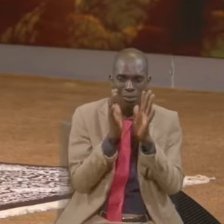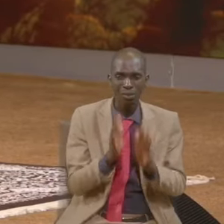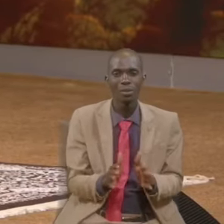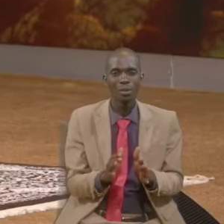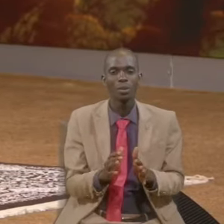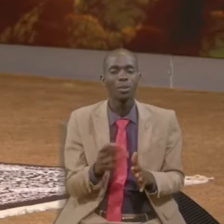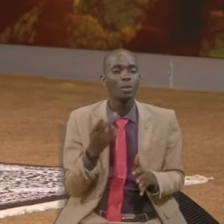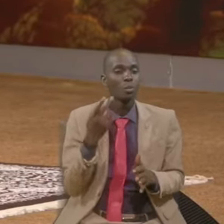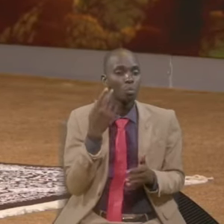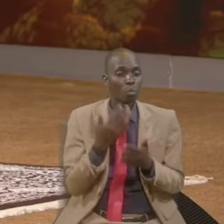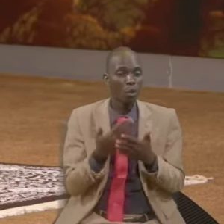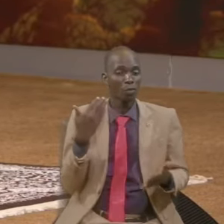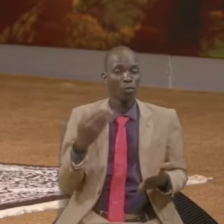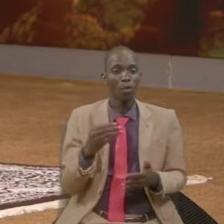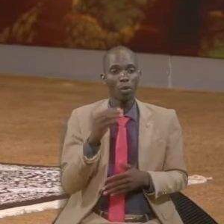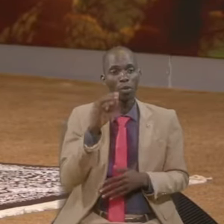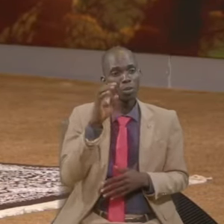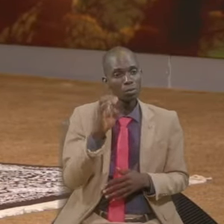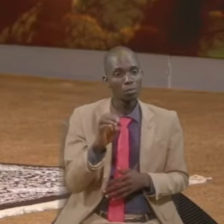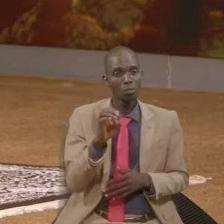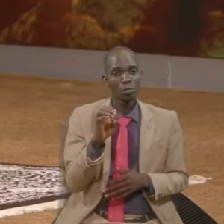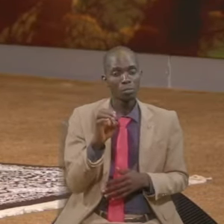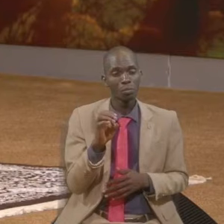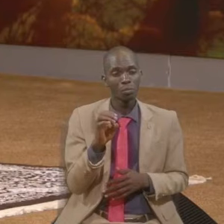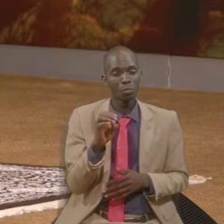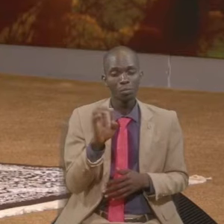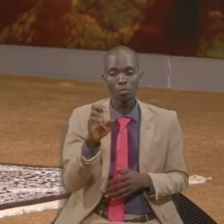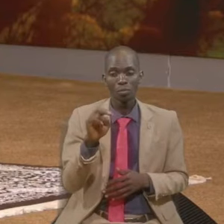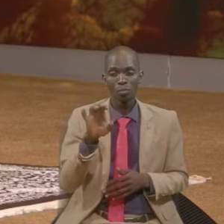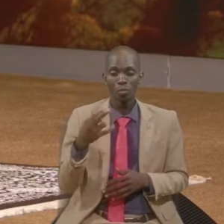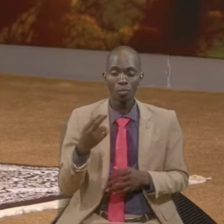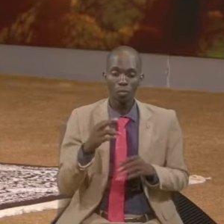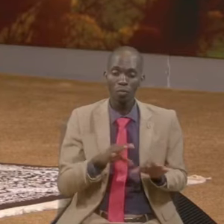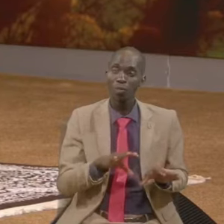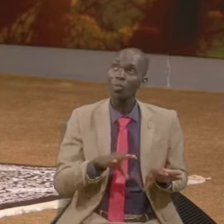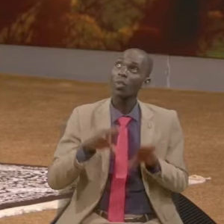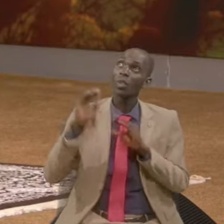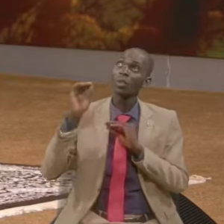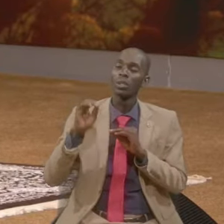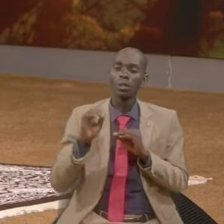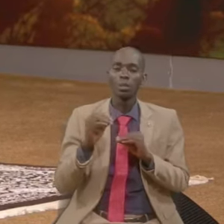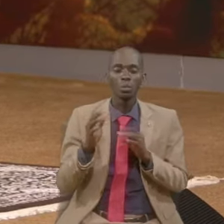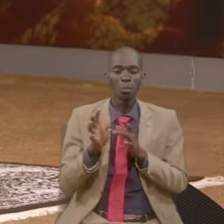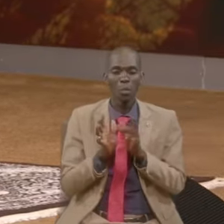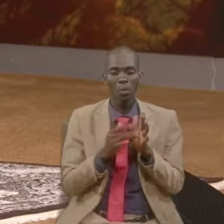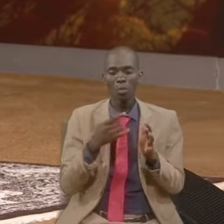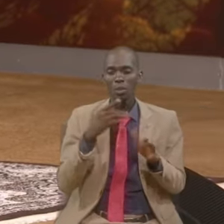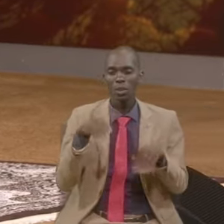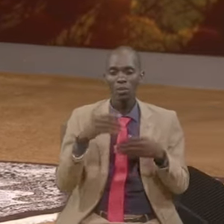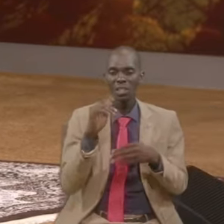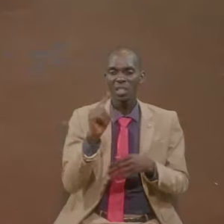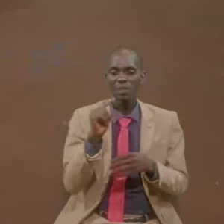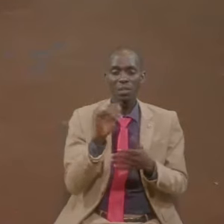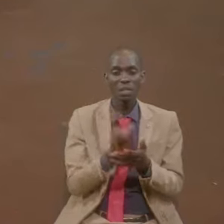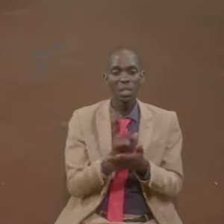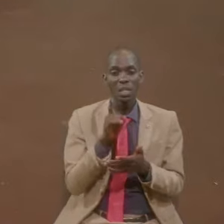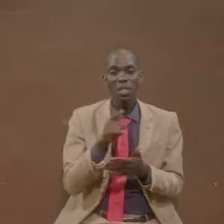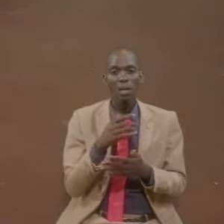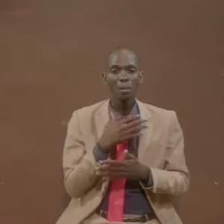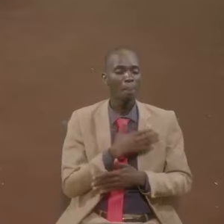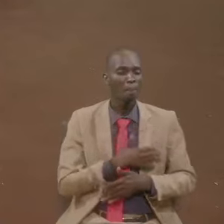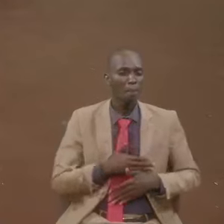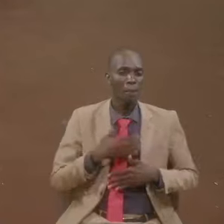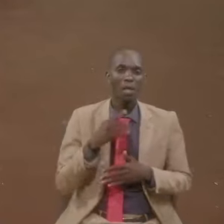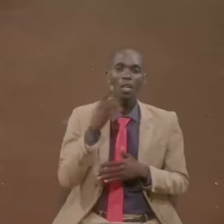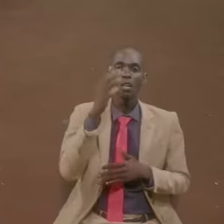had this testimony that he pleased God. Look at verse 6. In verse 6, it